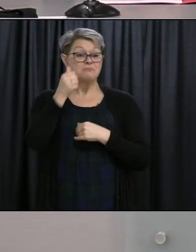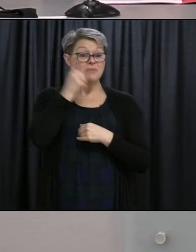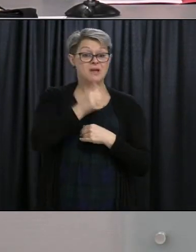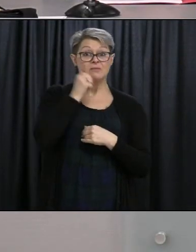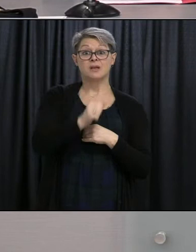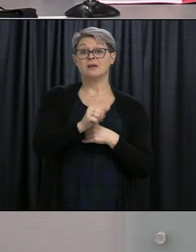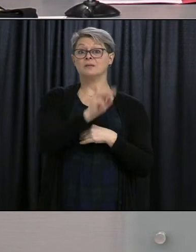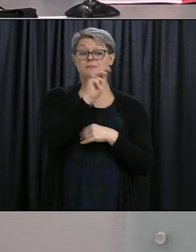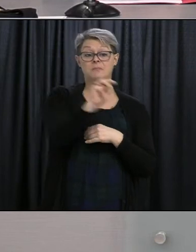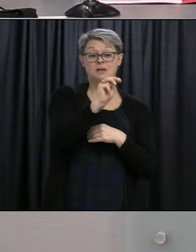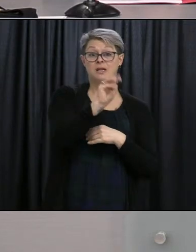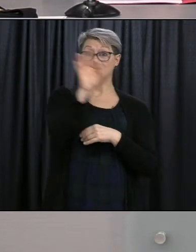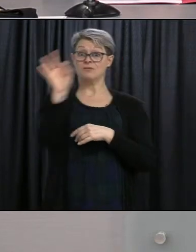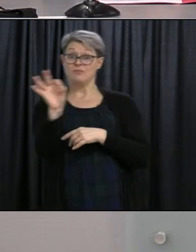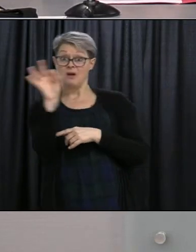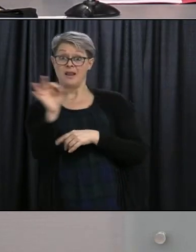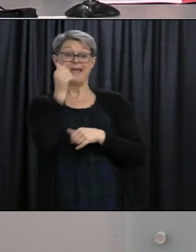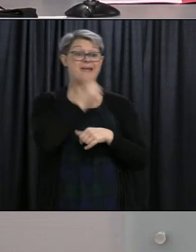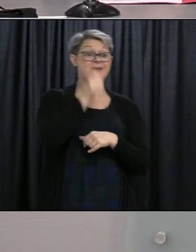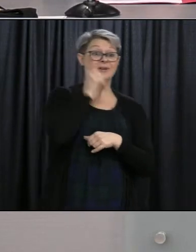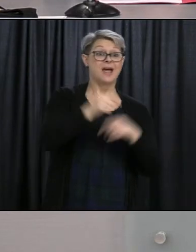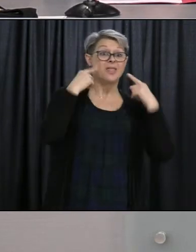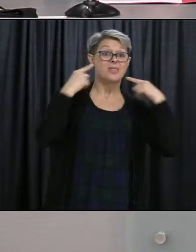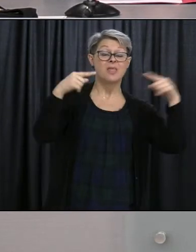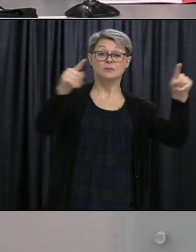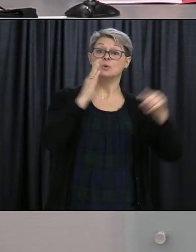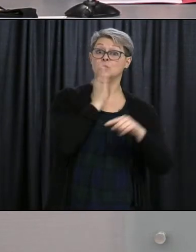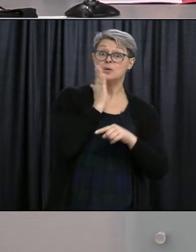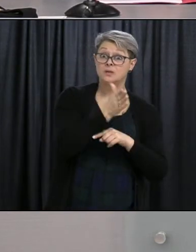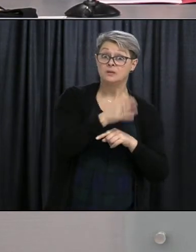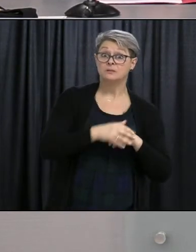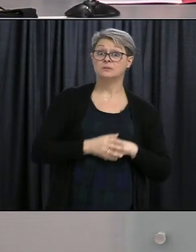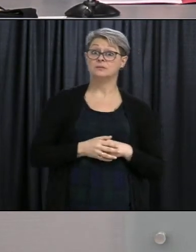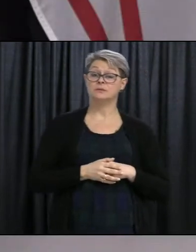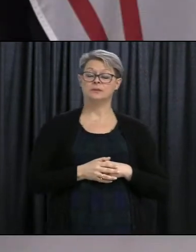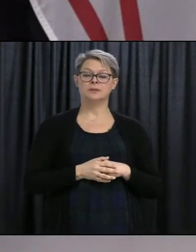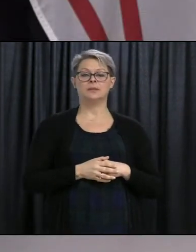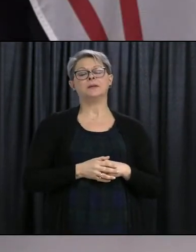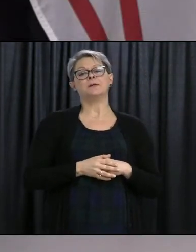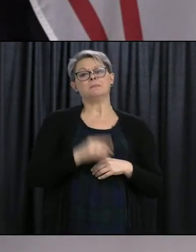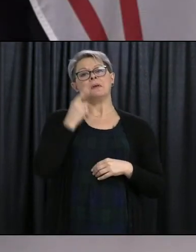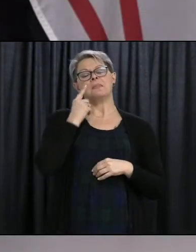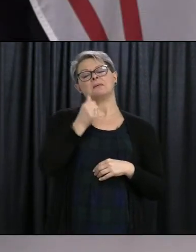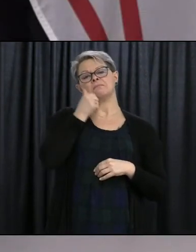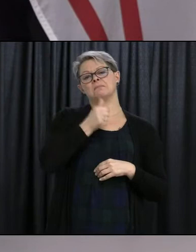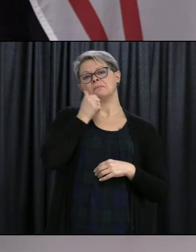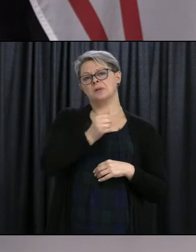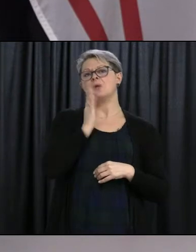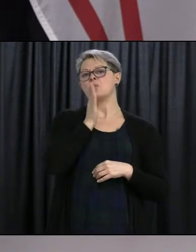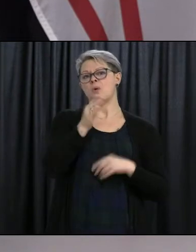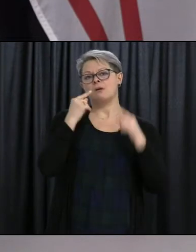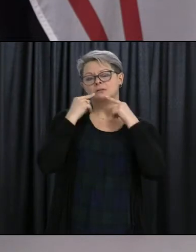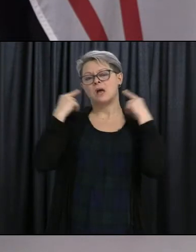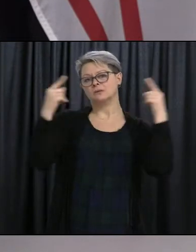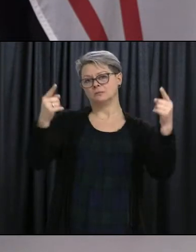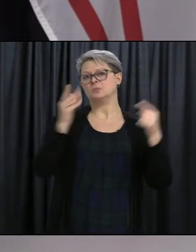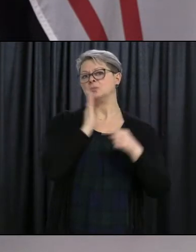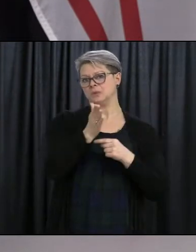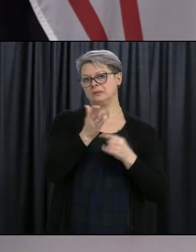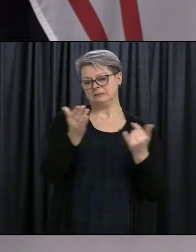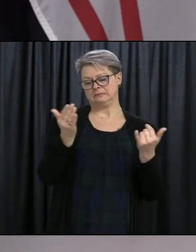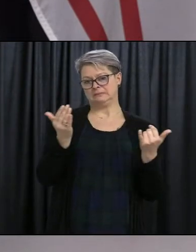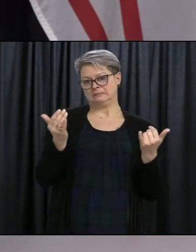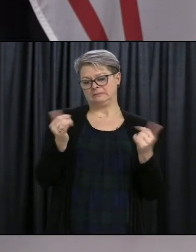Friday COVID briefings? Are we going back to that? I mean, I think we'll be doing daily briefings. I'll be having